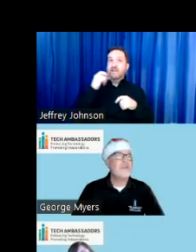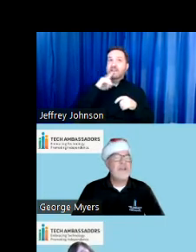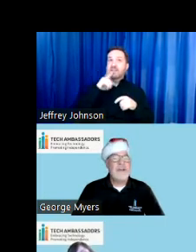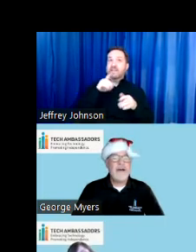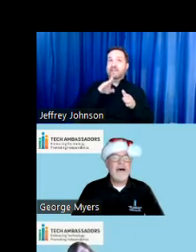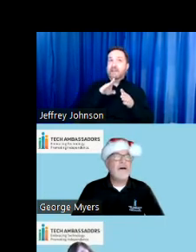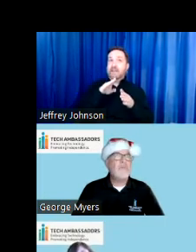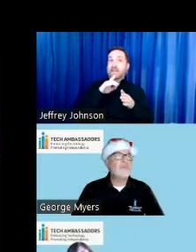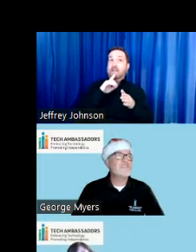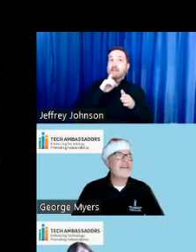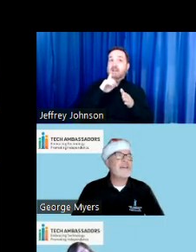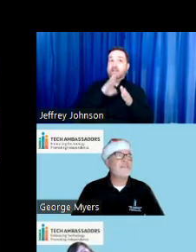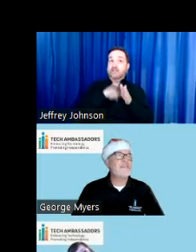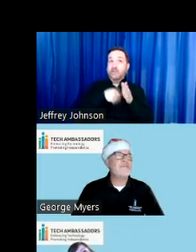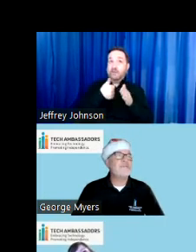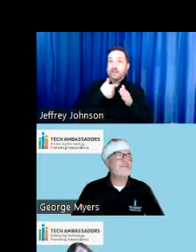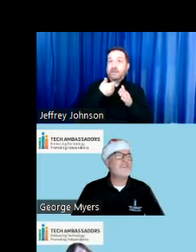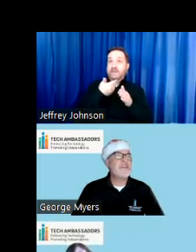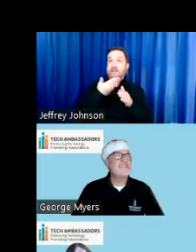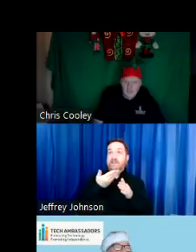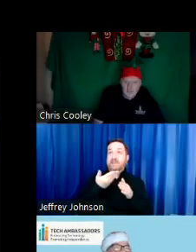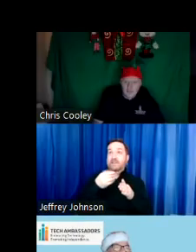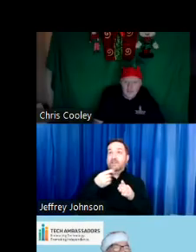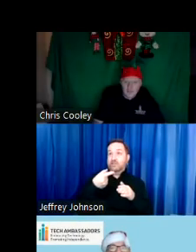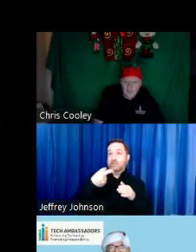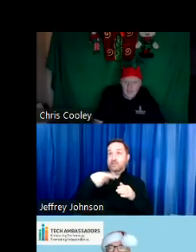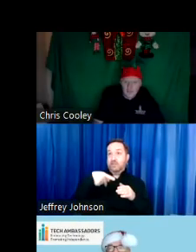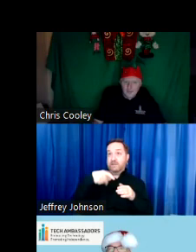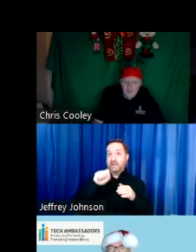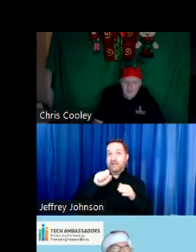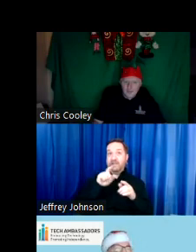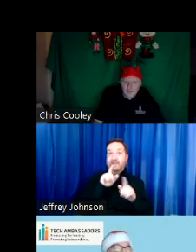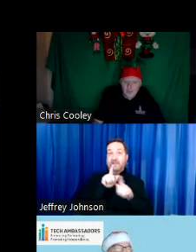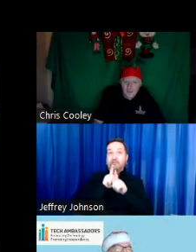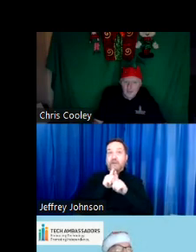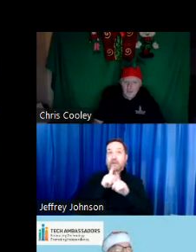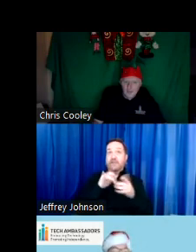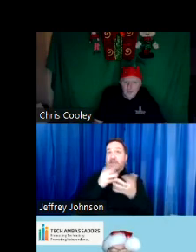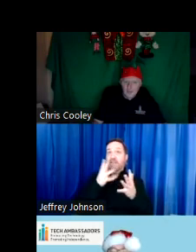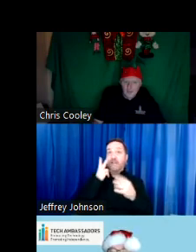expensive little set of GPS trackers I've ever seen.